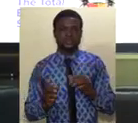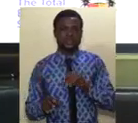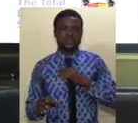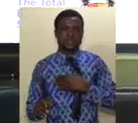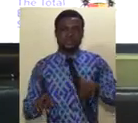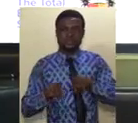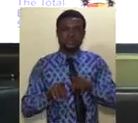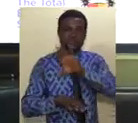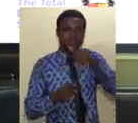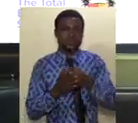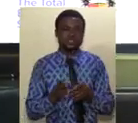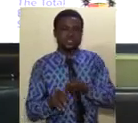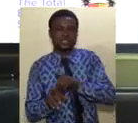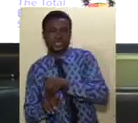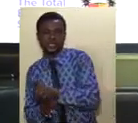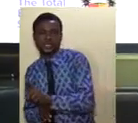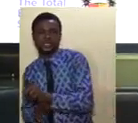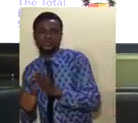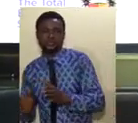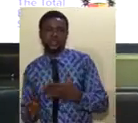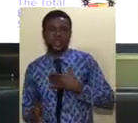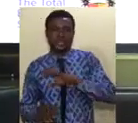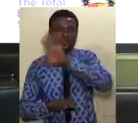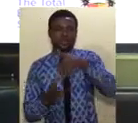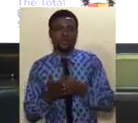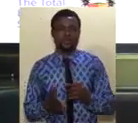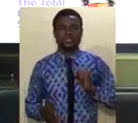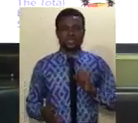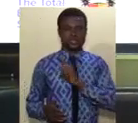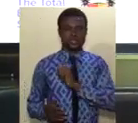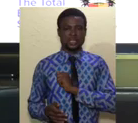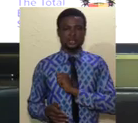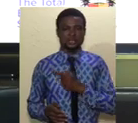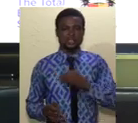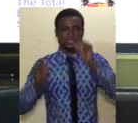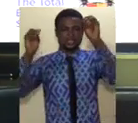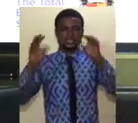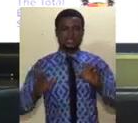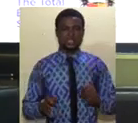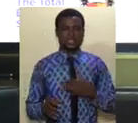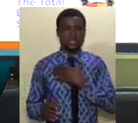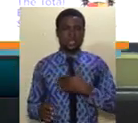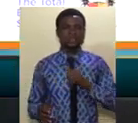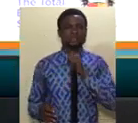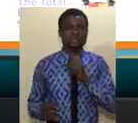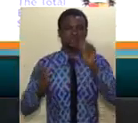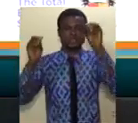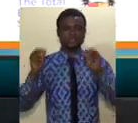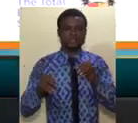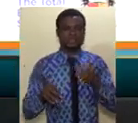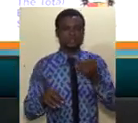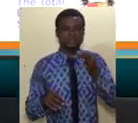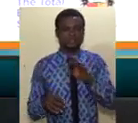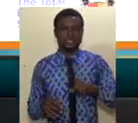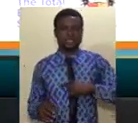Districts 1 to 6, and also all directors and all staff, the teachers and non-teaching